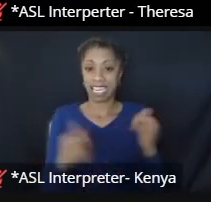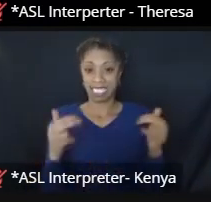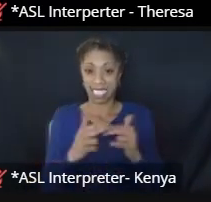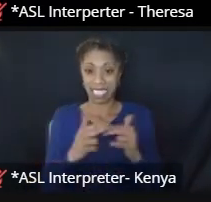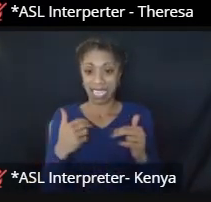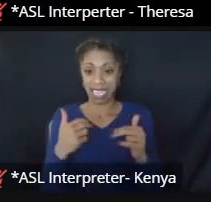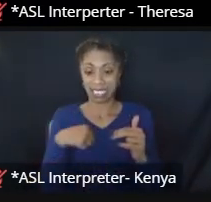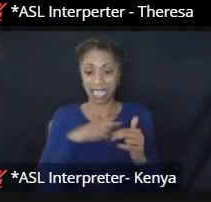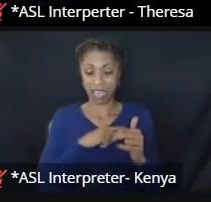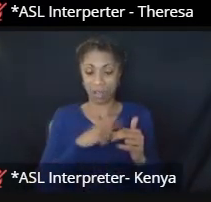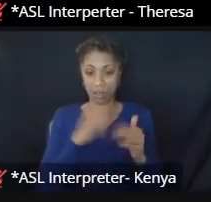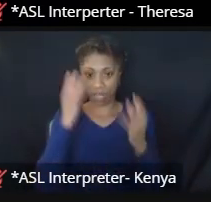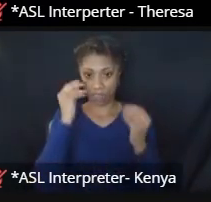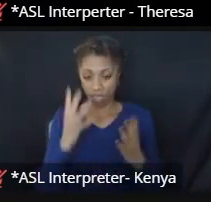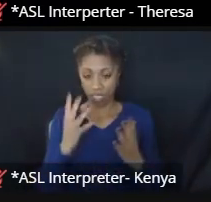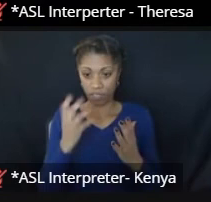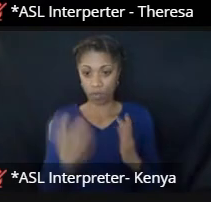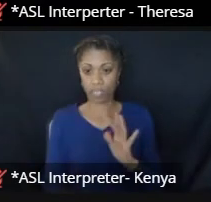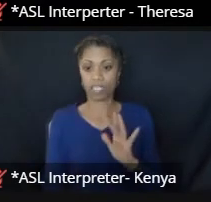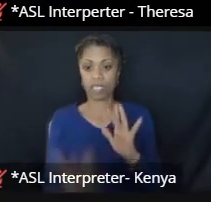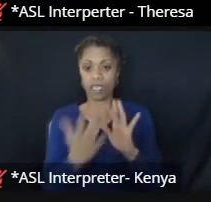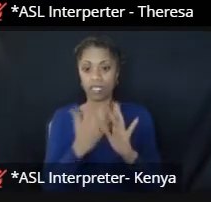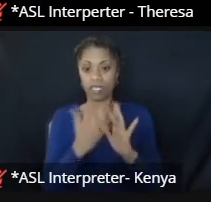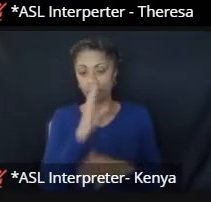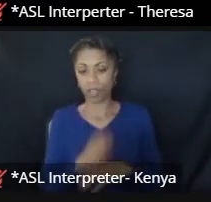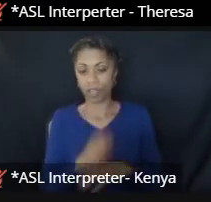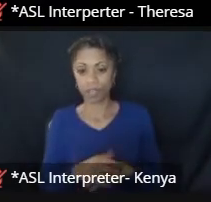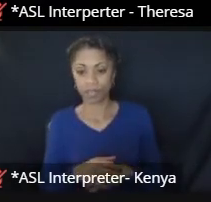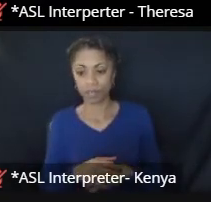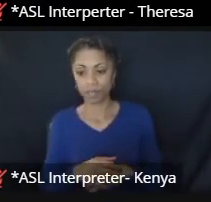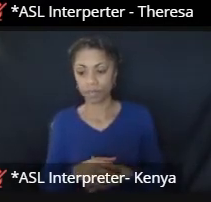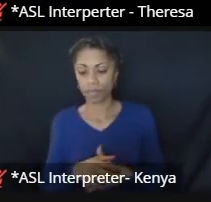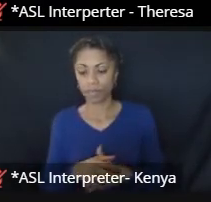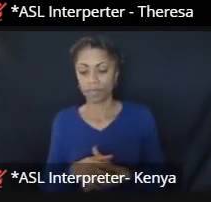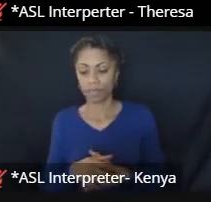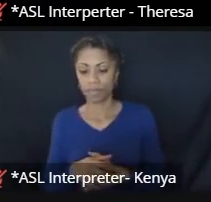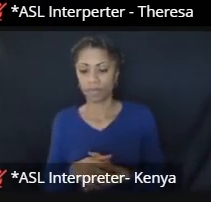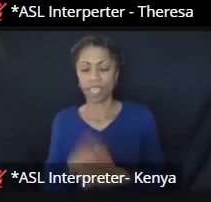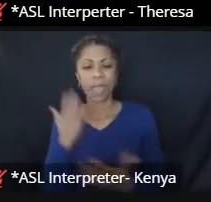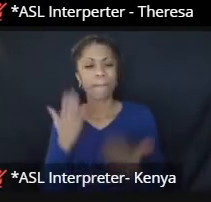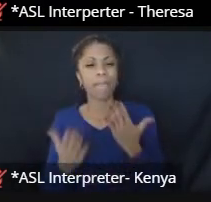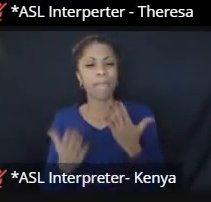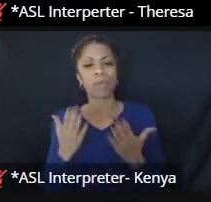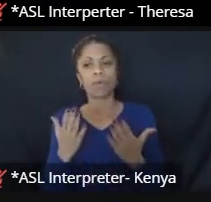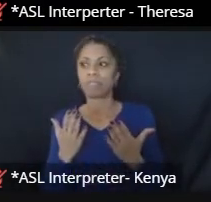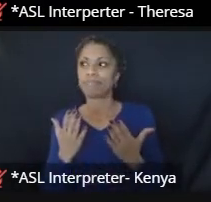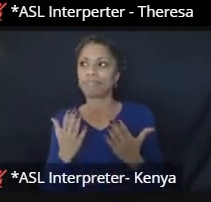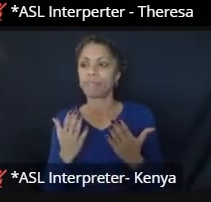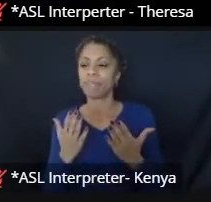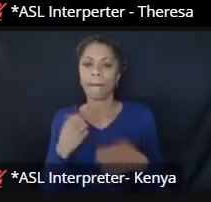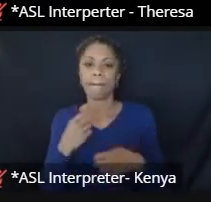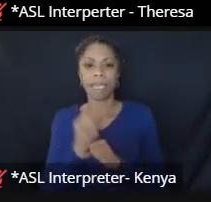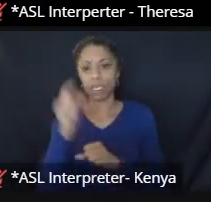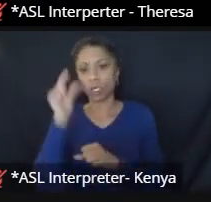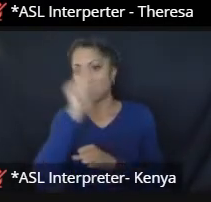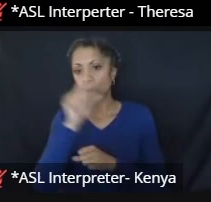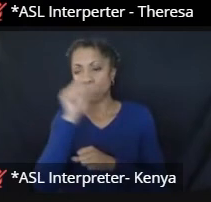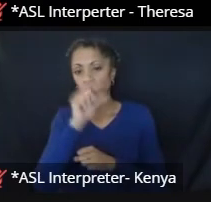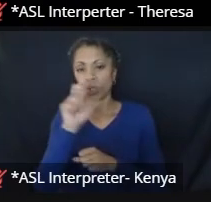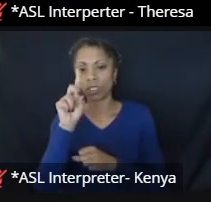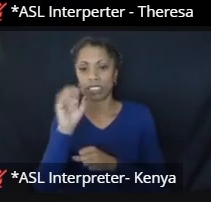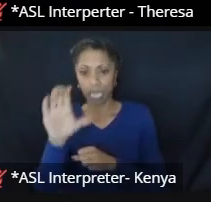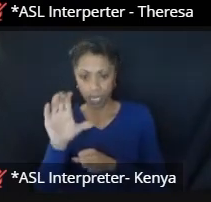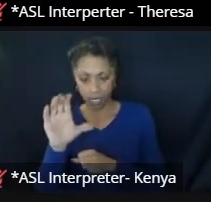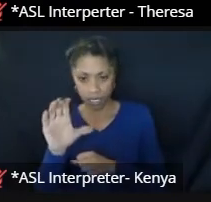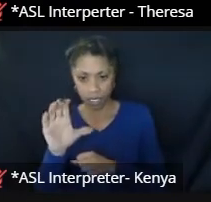directly. And we may also put together just a Google Doc and send it out to you just so that we have one place